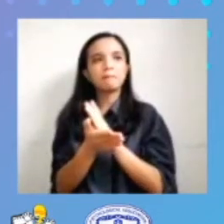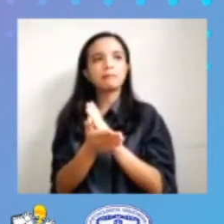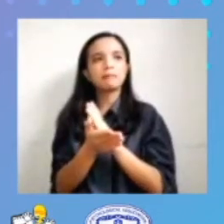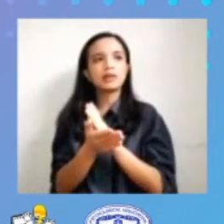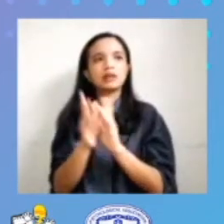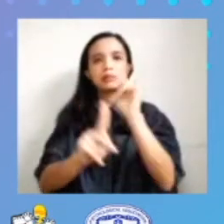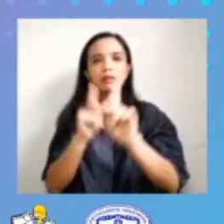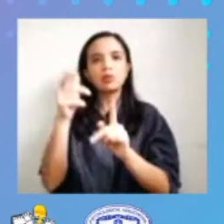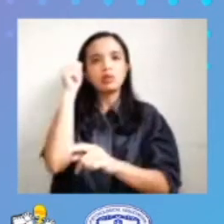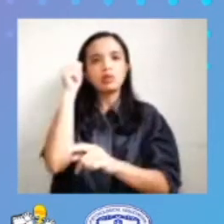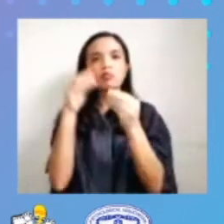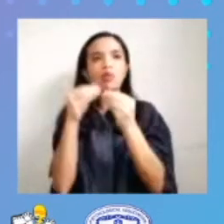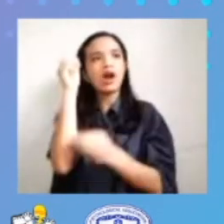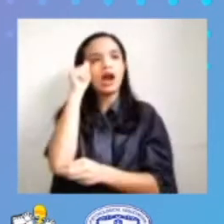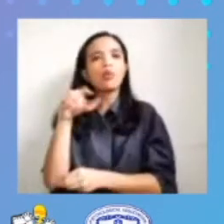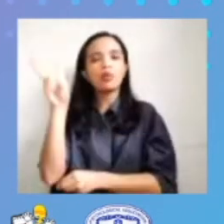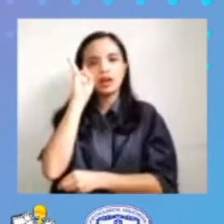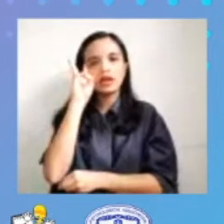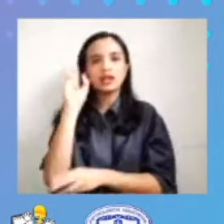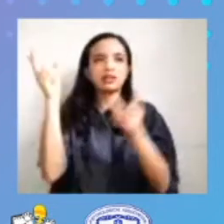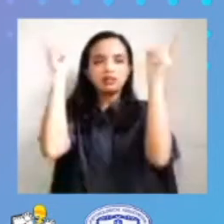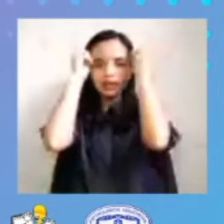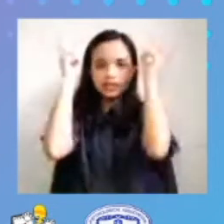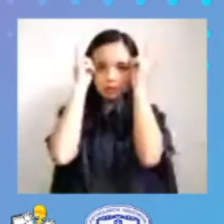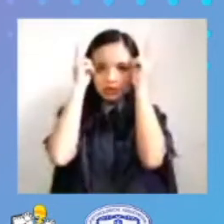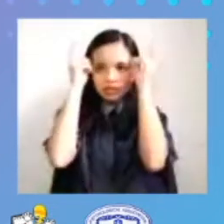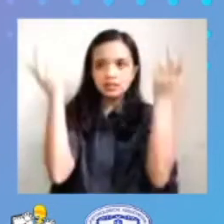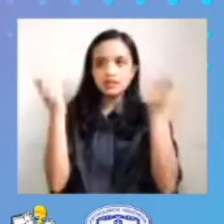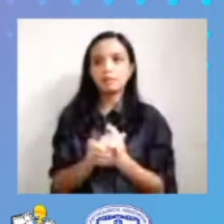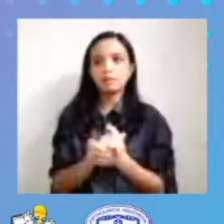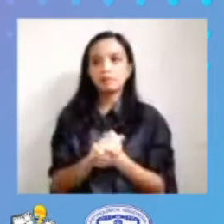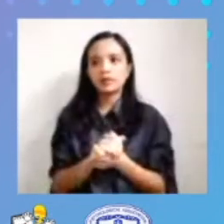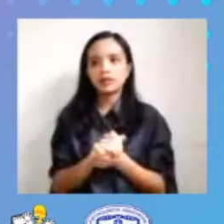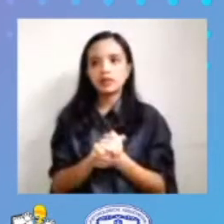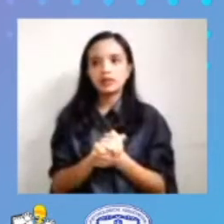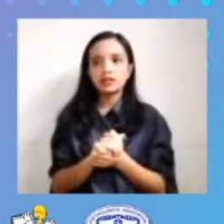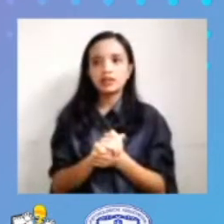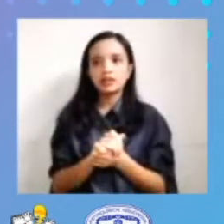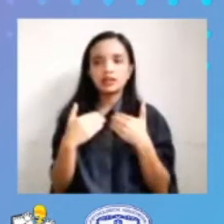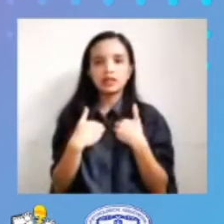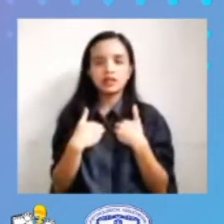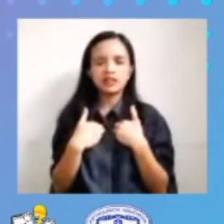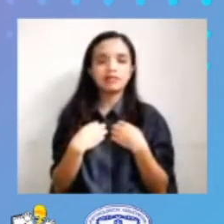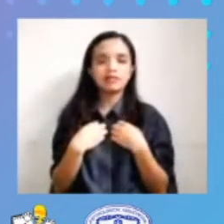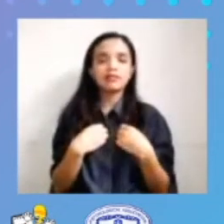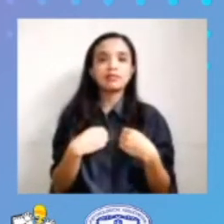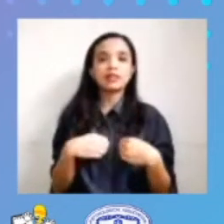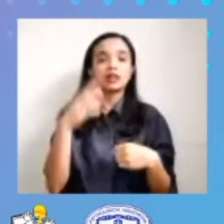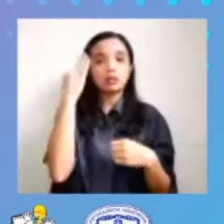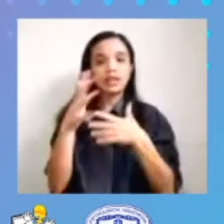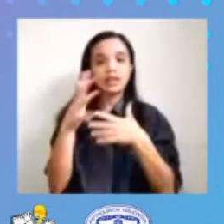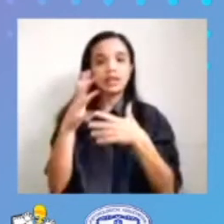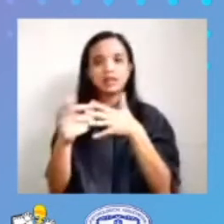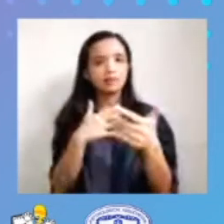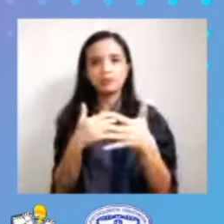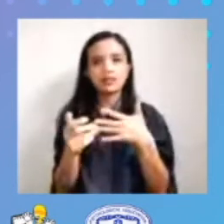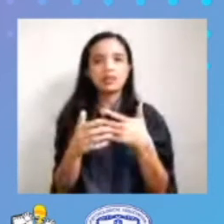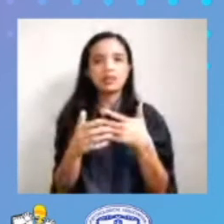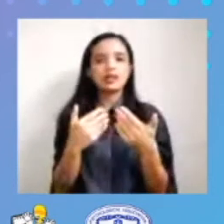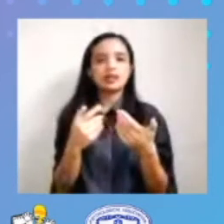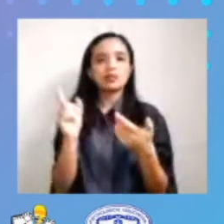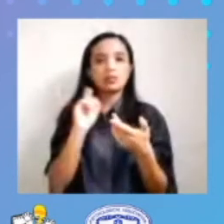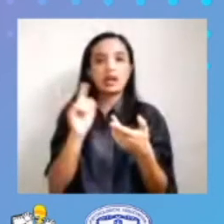para after that, then you convert it, put it inside the fridge, and then drink it. I mean, there are many ways on how we can also make